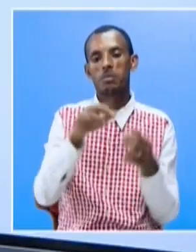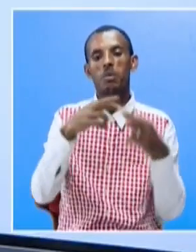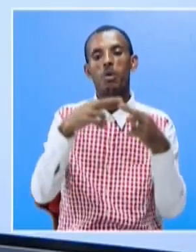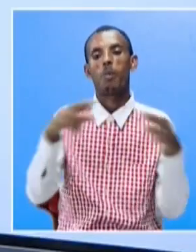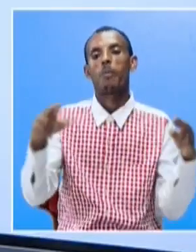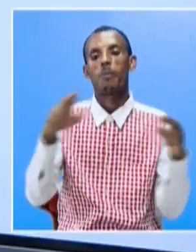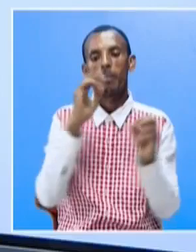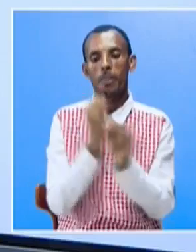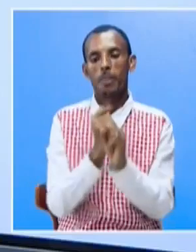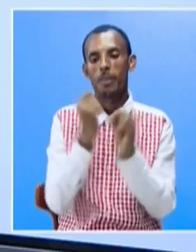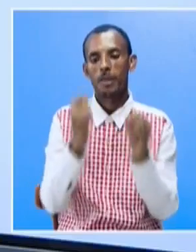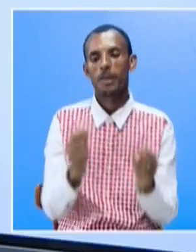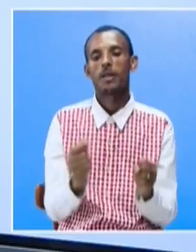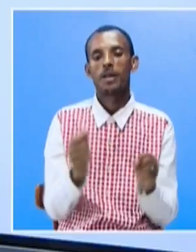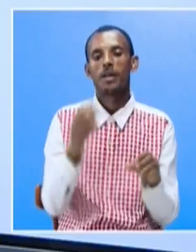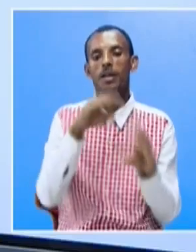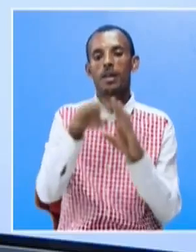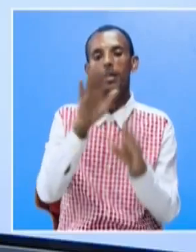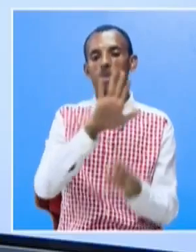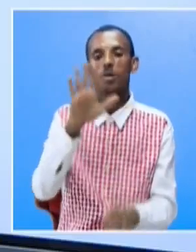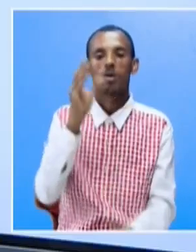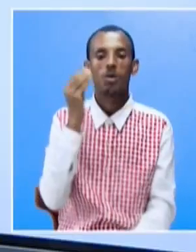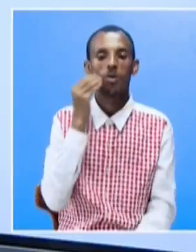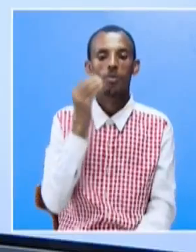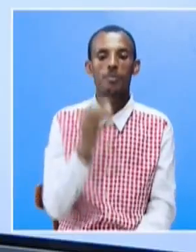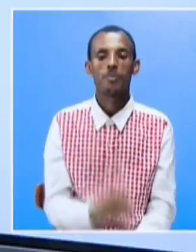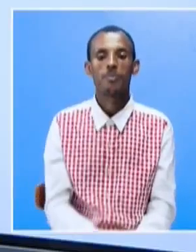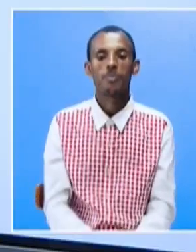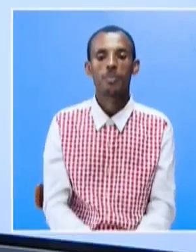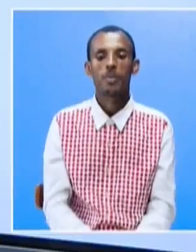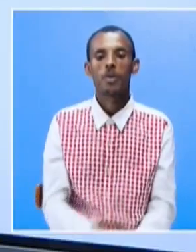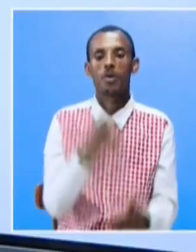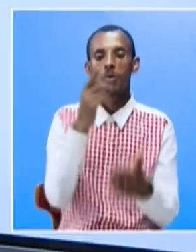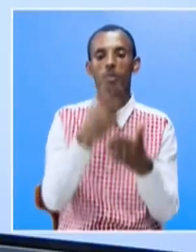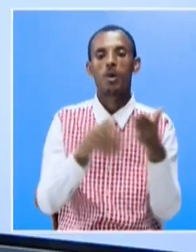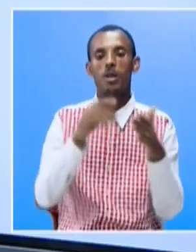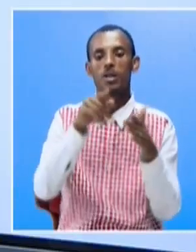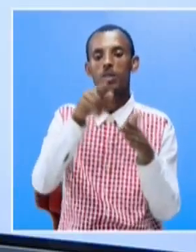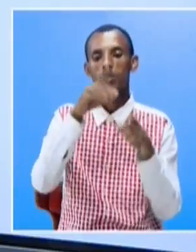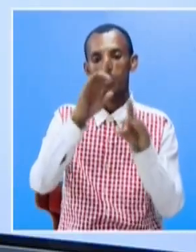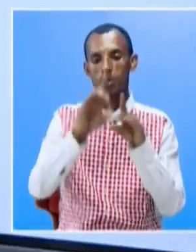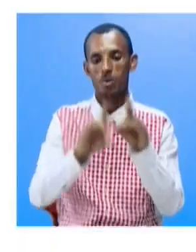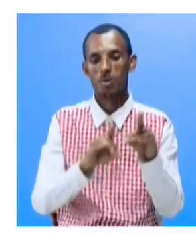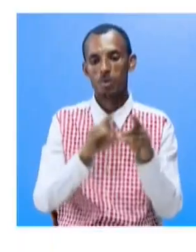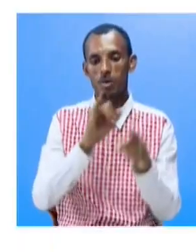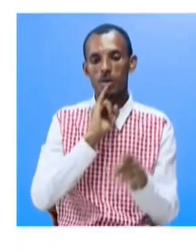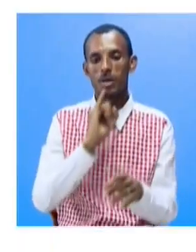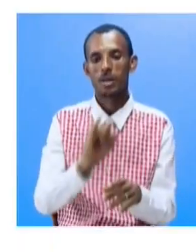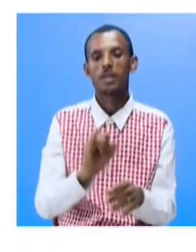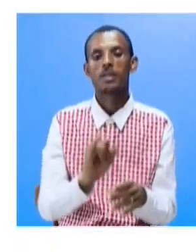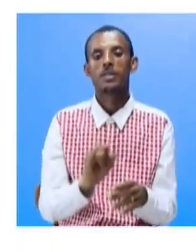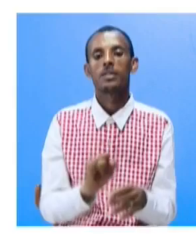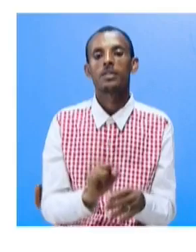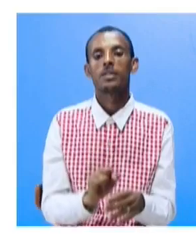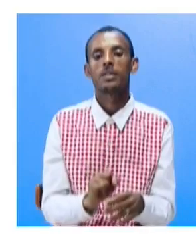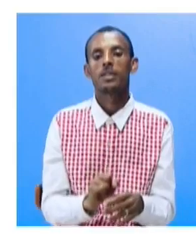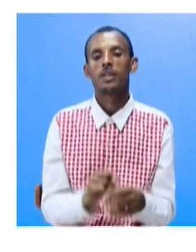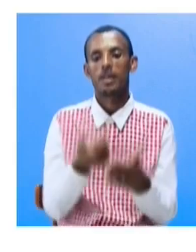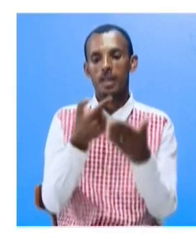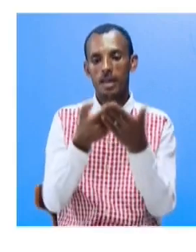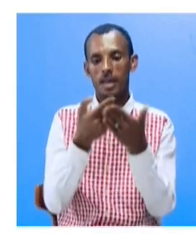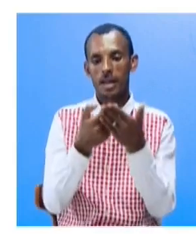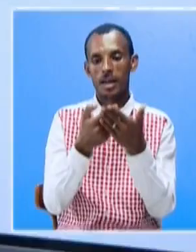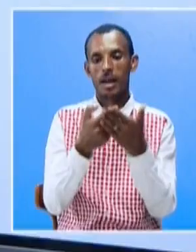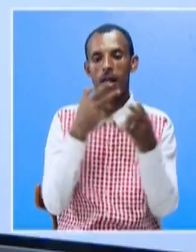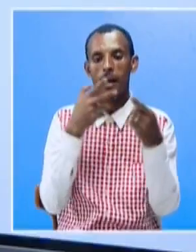this activity in your home. And then what you do is, so just here break